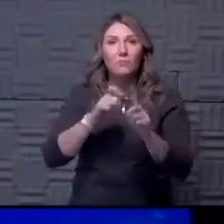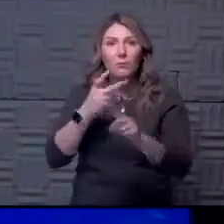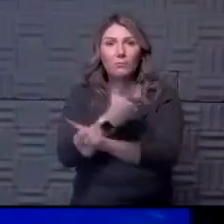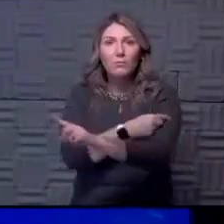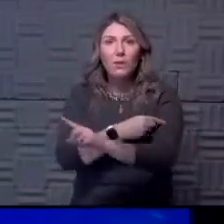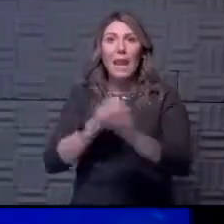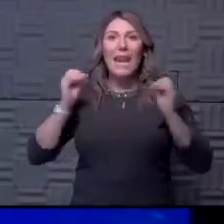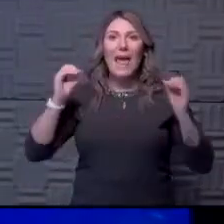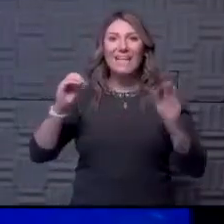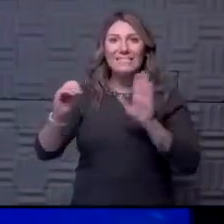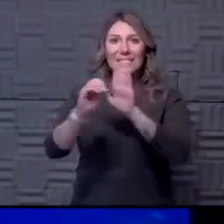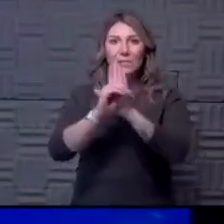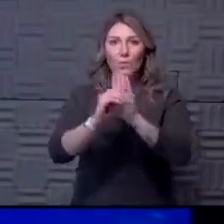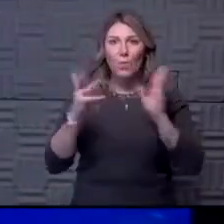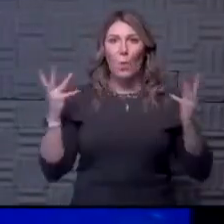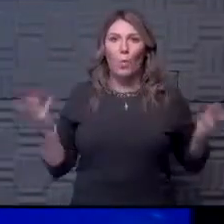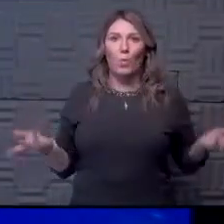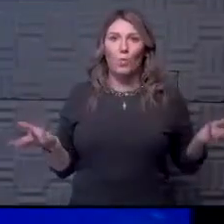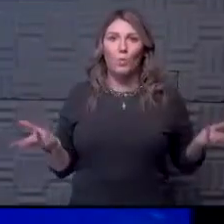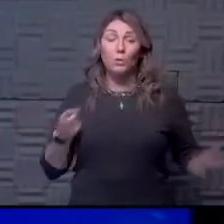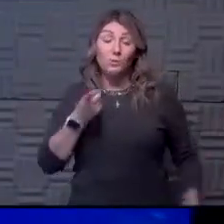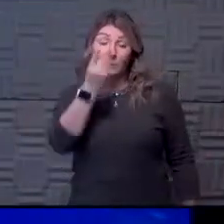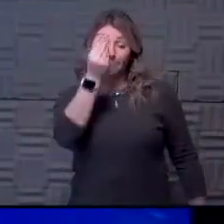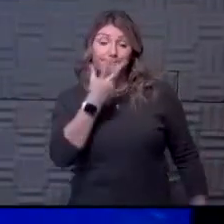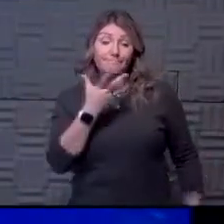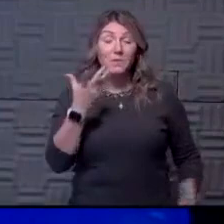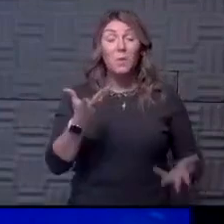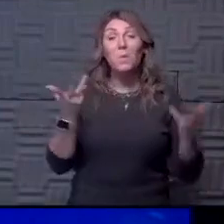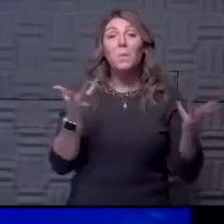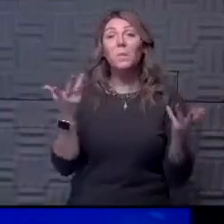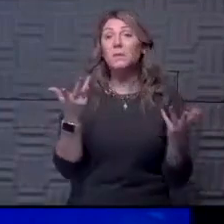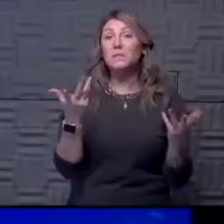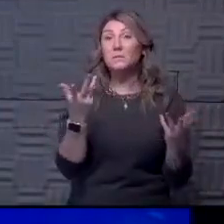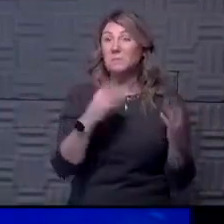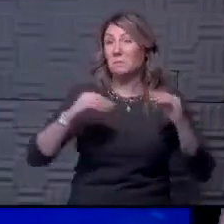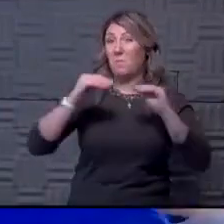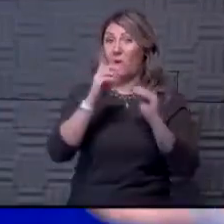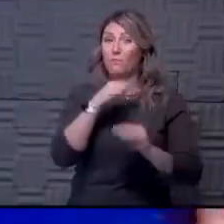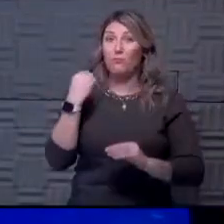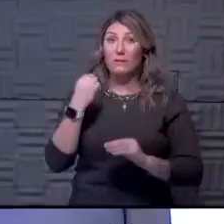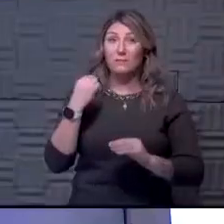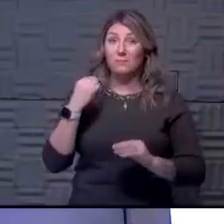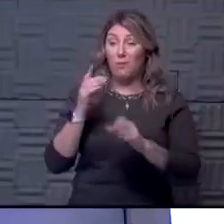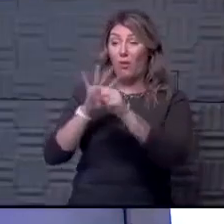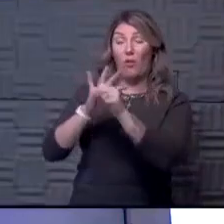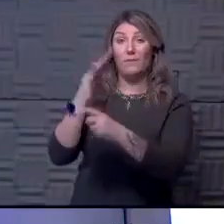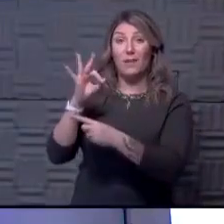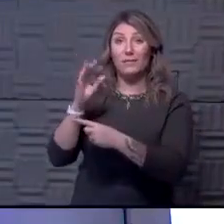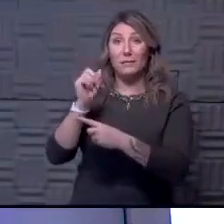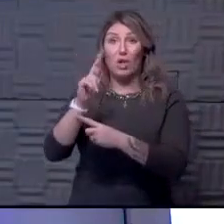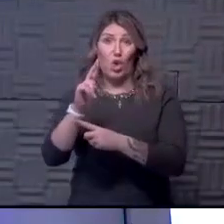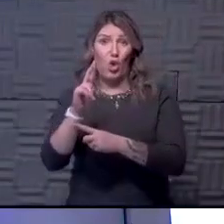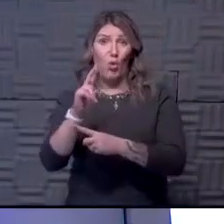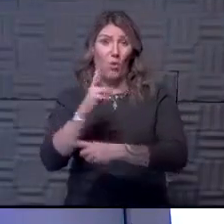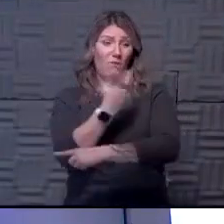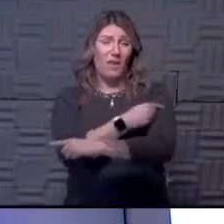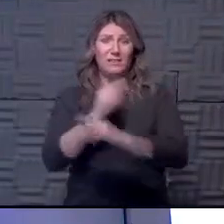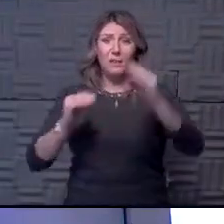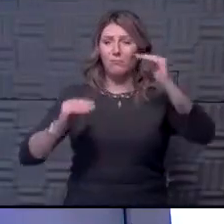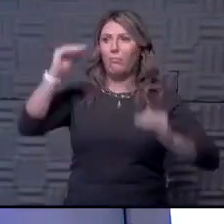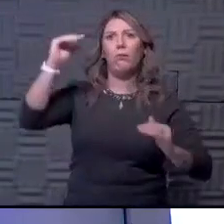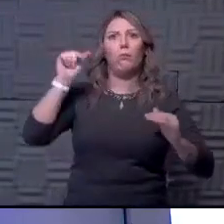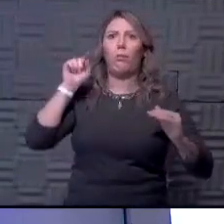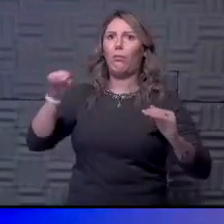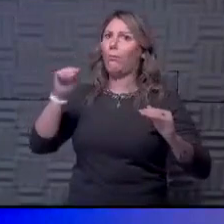haven't been any. Yeah. So you tell me which has the greater risk, COVID-19 or the vaccine? Yeah, and I think a good point to that is I heard this argument